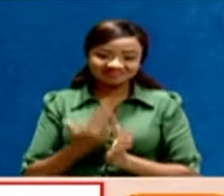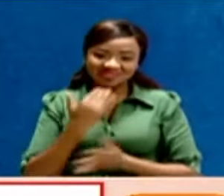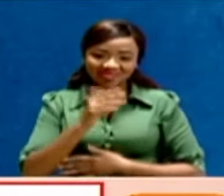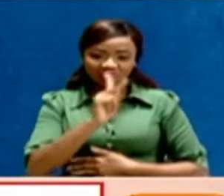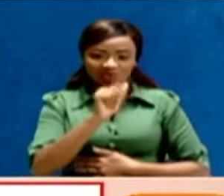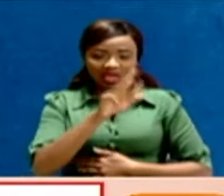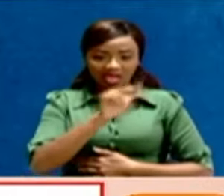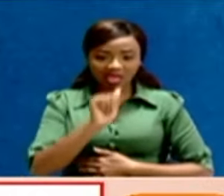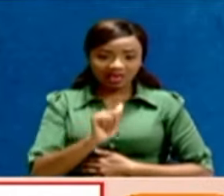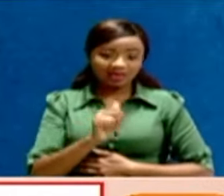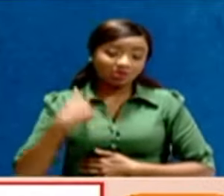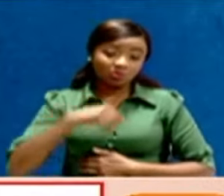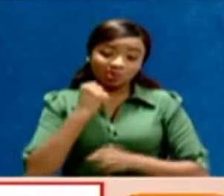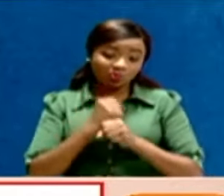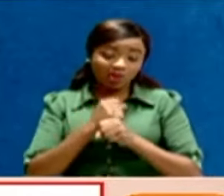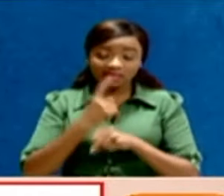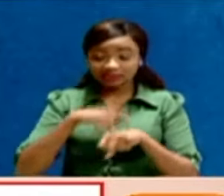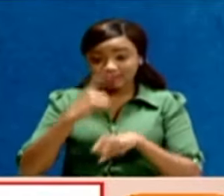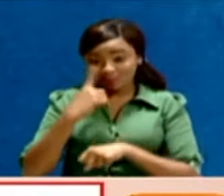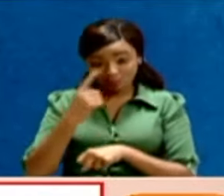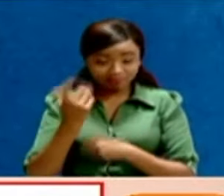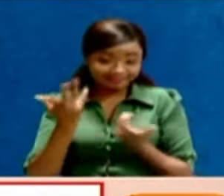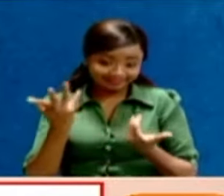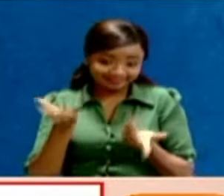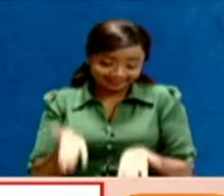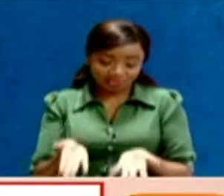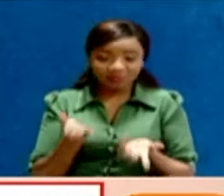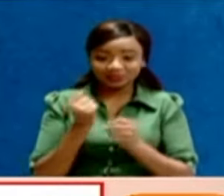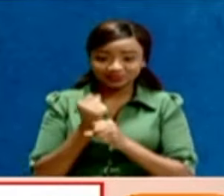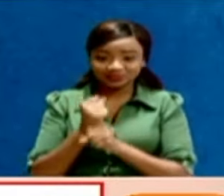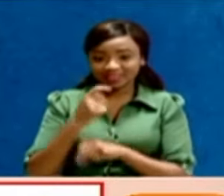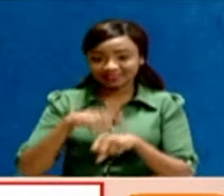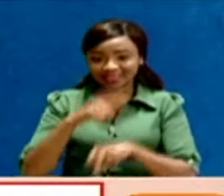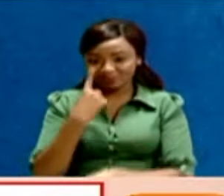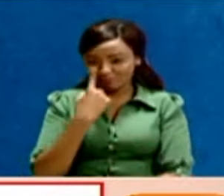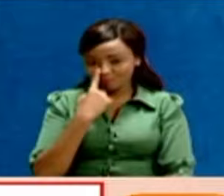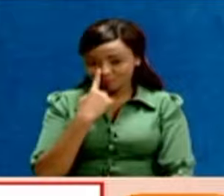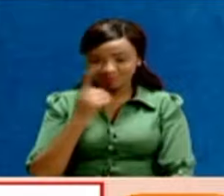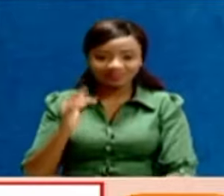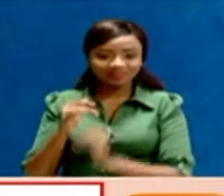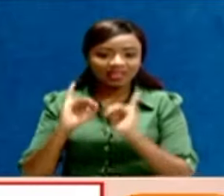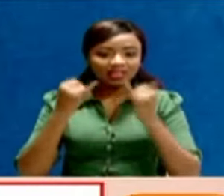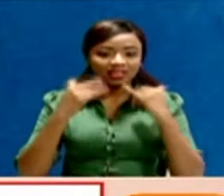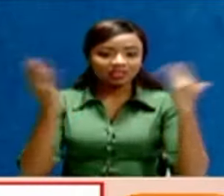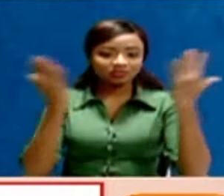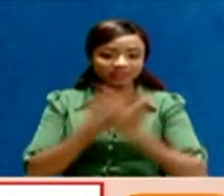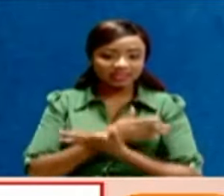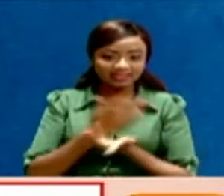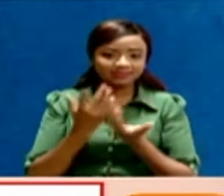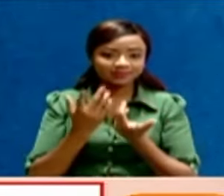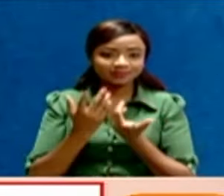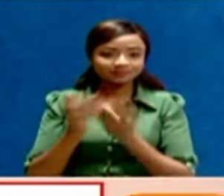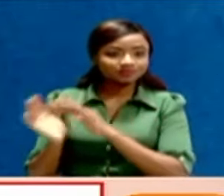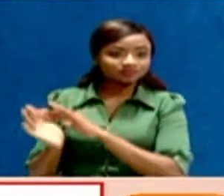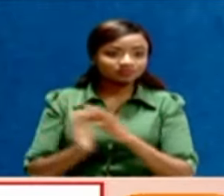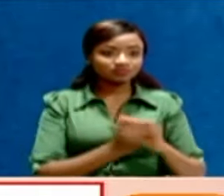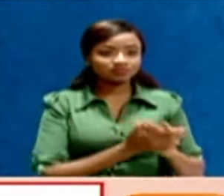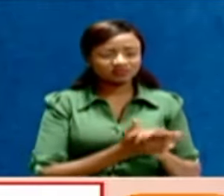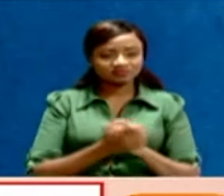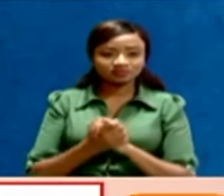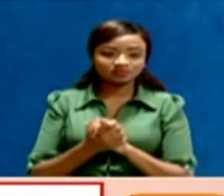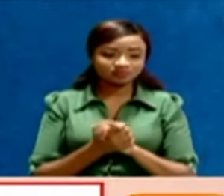Wainaina. We were told work from home if you can. And that's what we're trying to do here at Citizen TV. So this is Newsnight, the home edition. And of course, our big